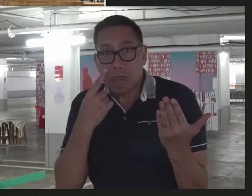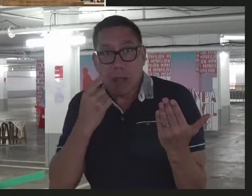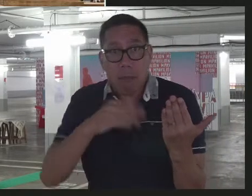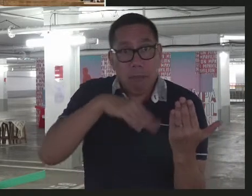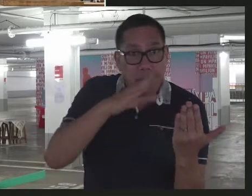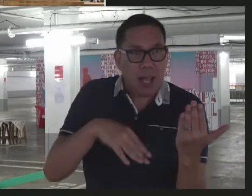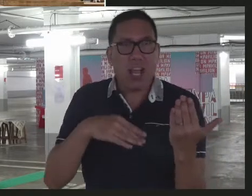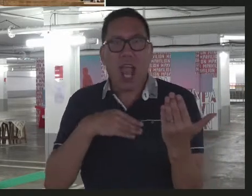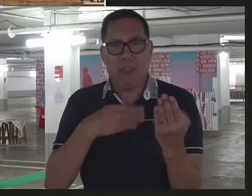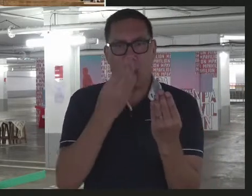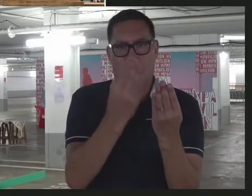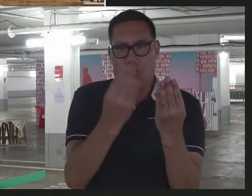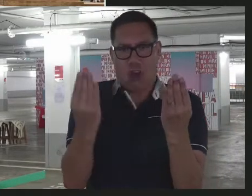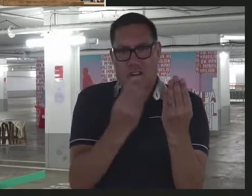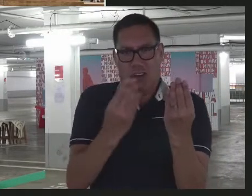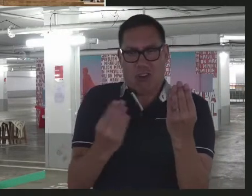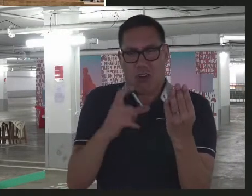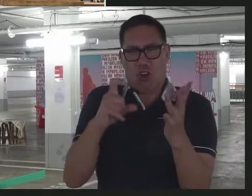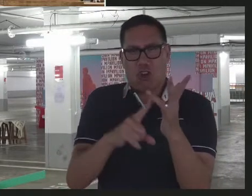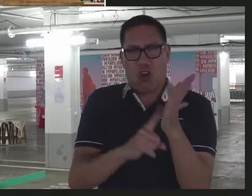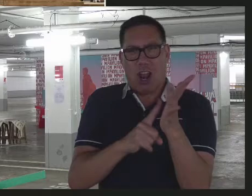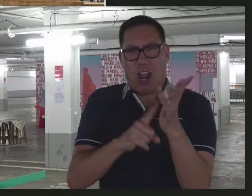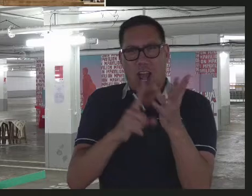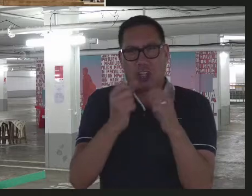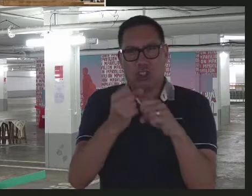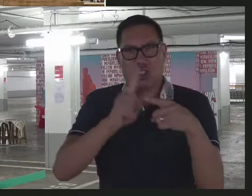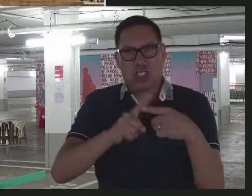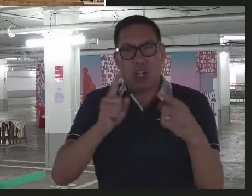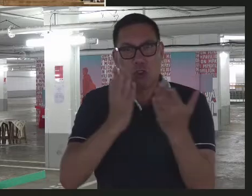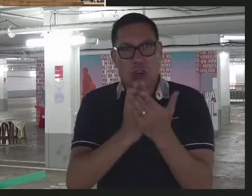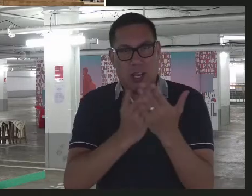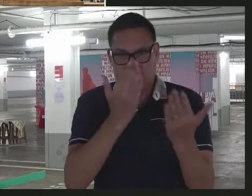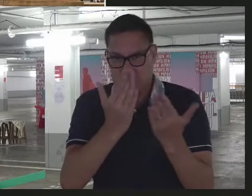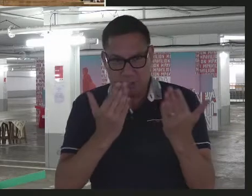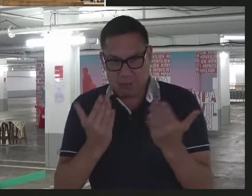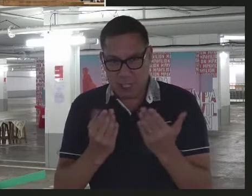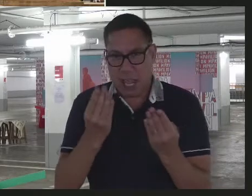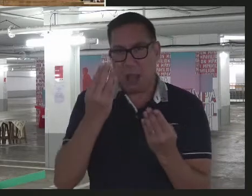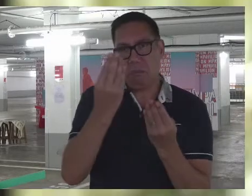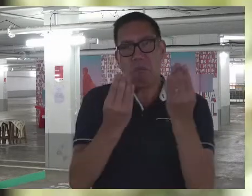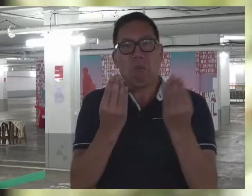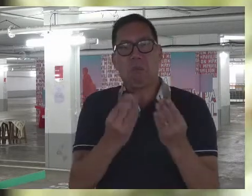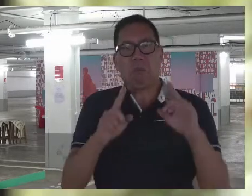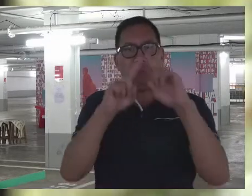idea of the collage of these multiple views that come to bear at one point. So